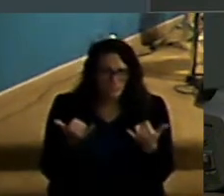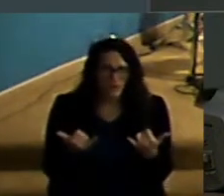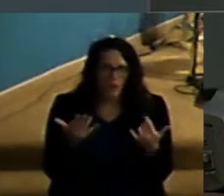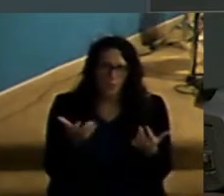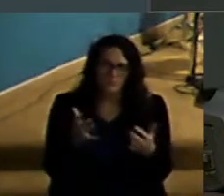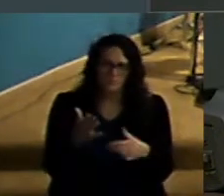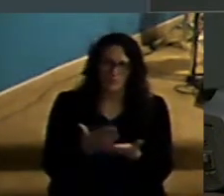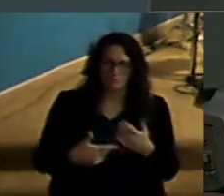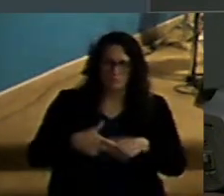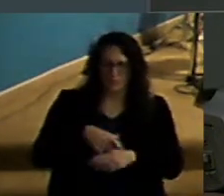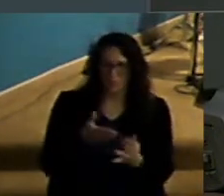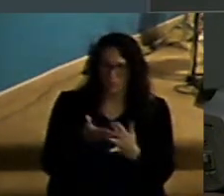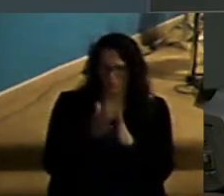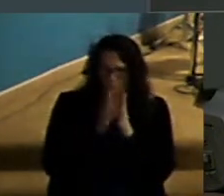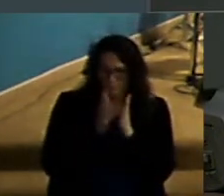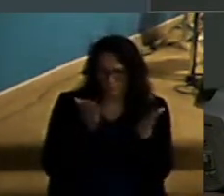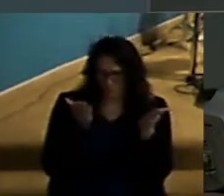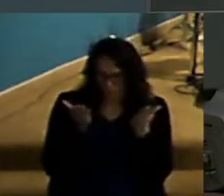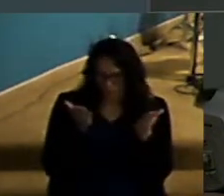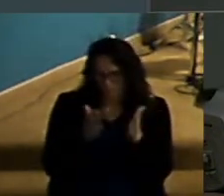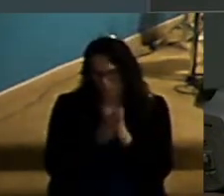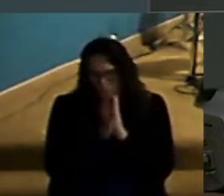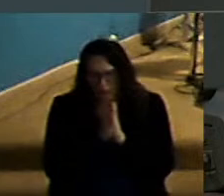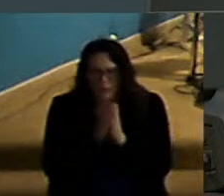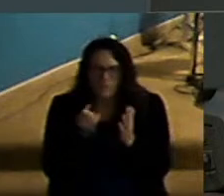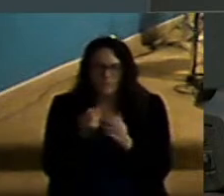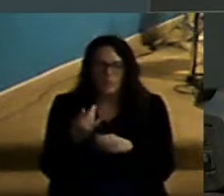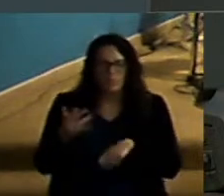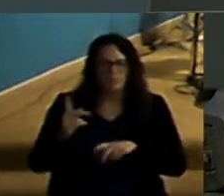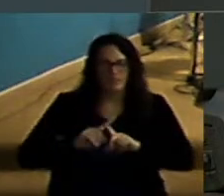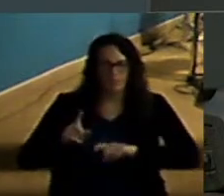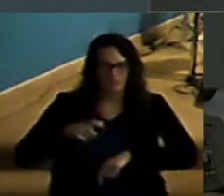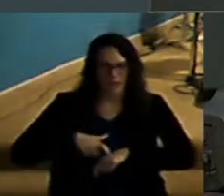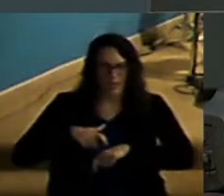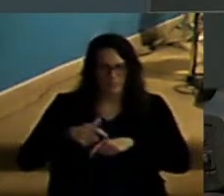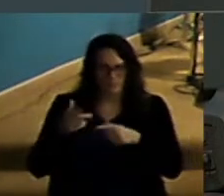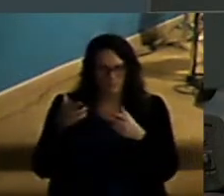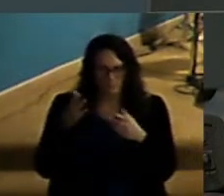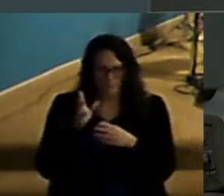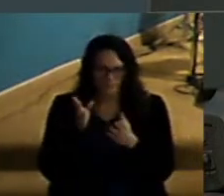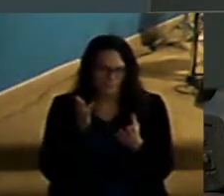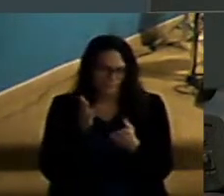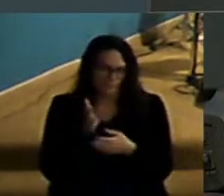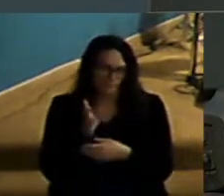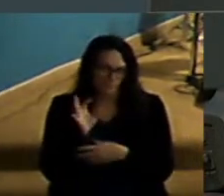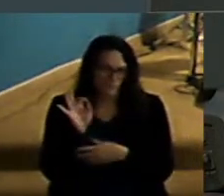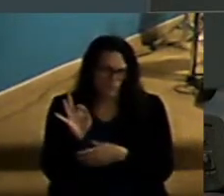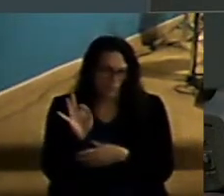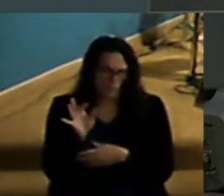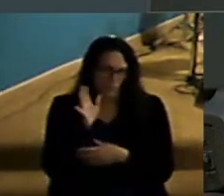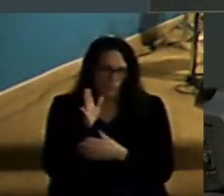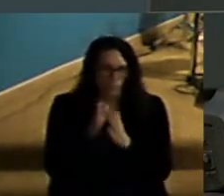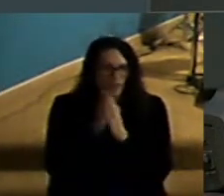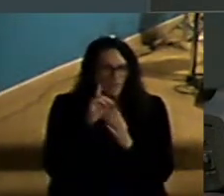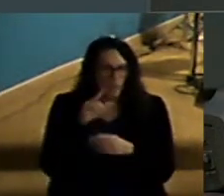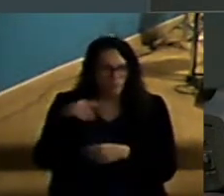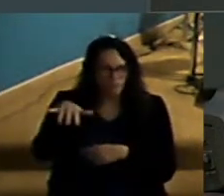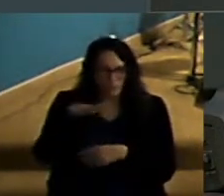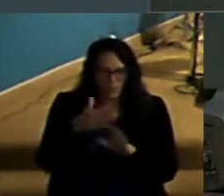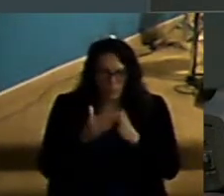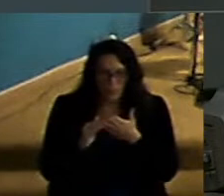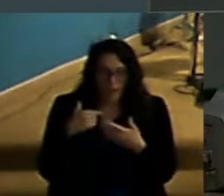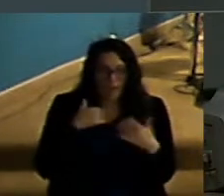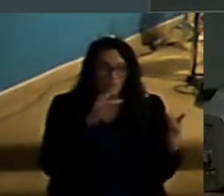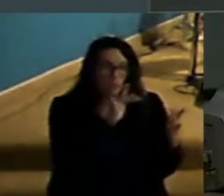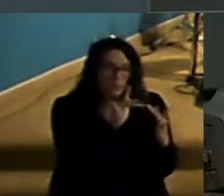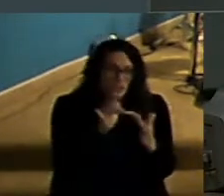our service today to pray, and a couple different times in the sermon, we will be praying for our community. And I reached out to some of our leaders